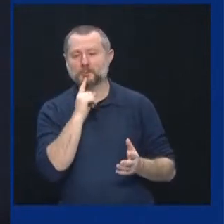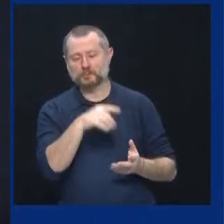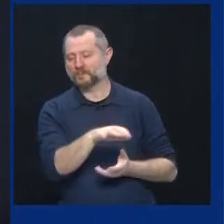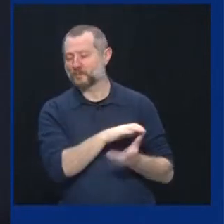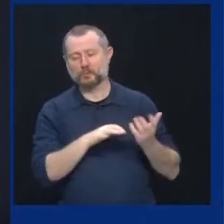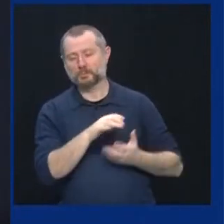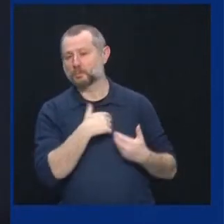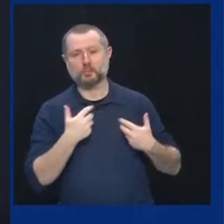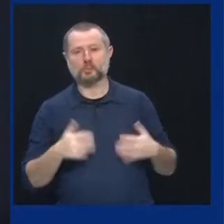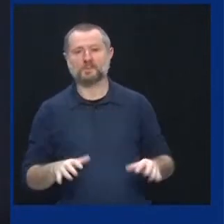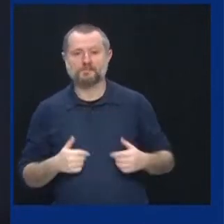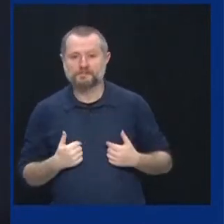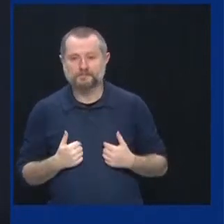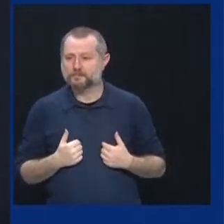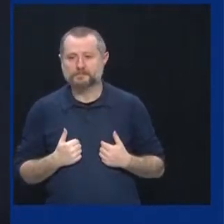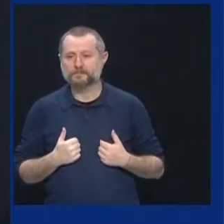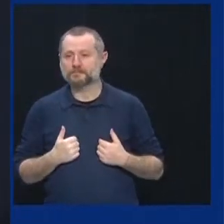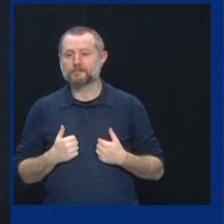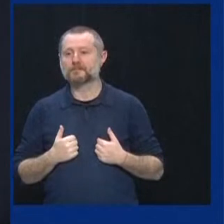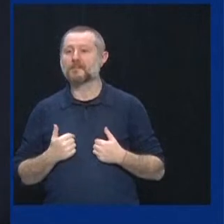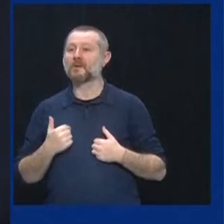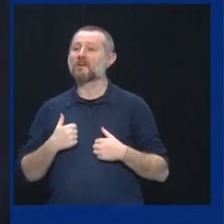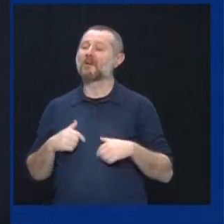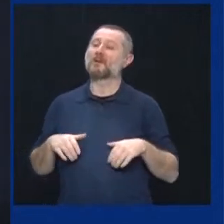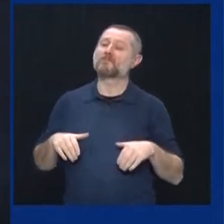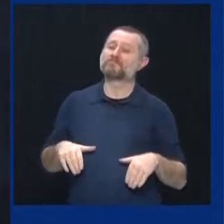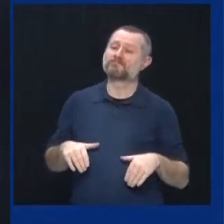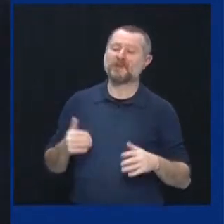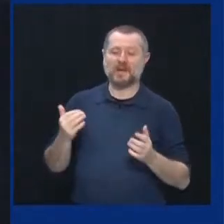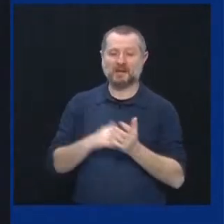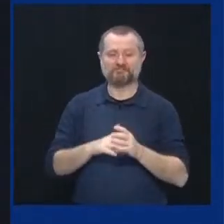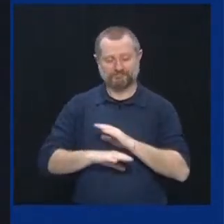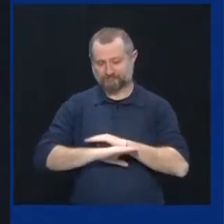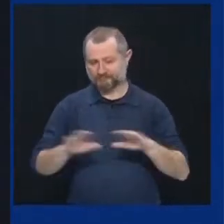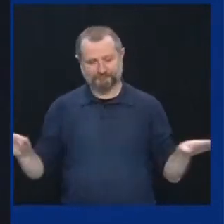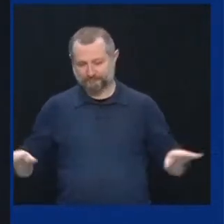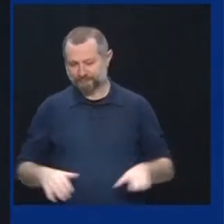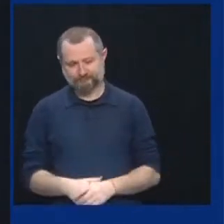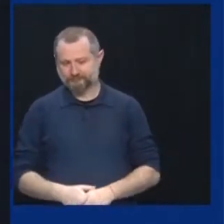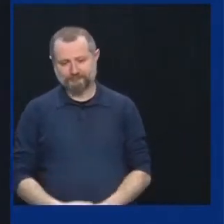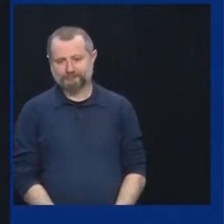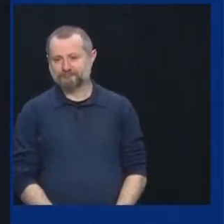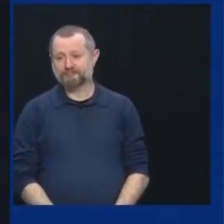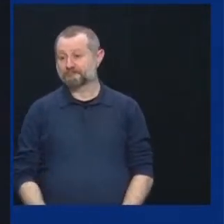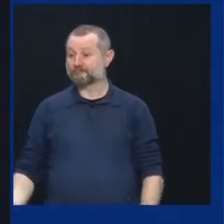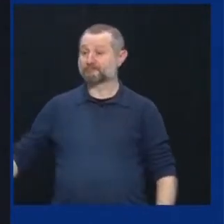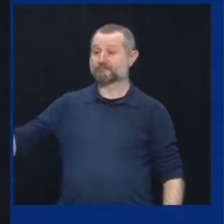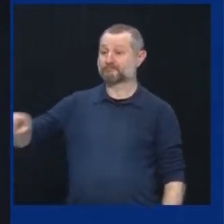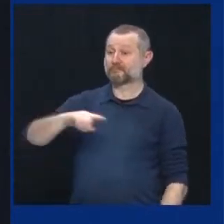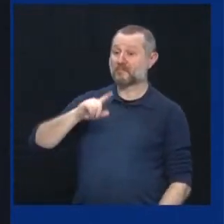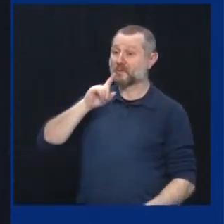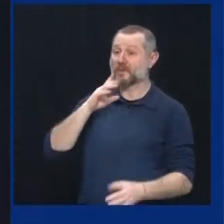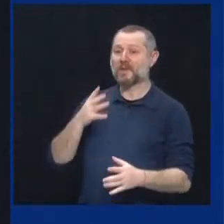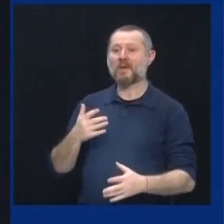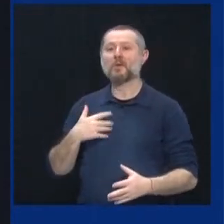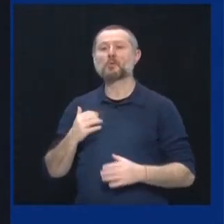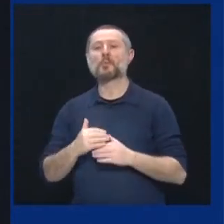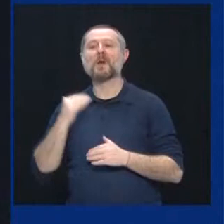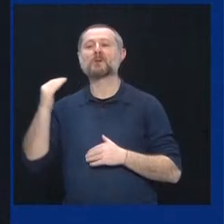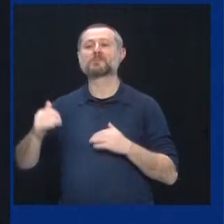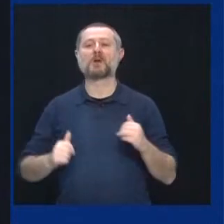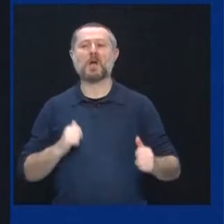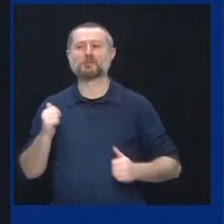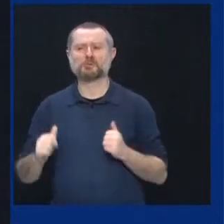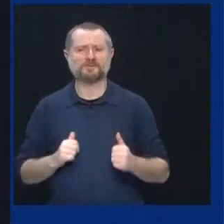So I'm not going to be complacent. Funny, you guys like to say I'm too aggressive. No, no, no, no.